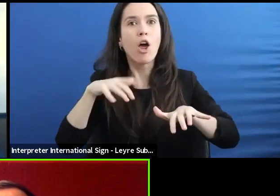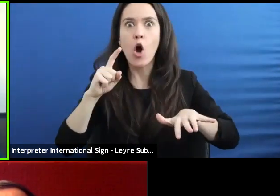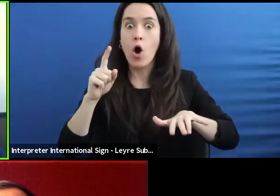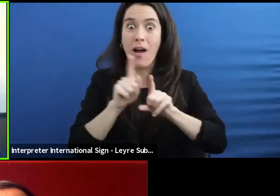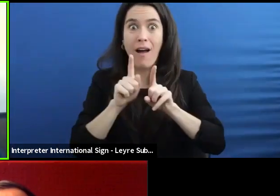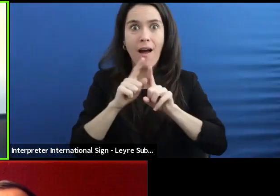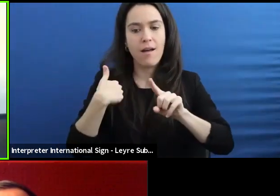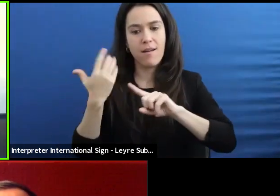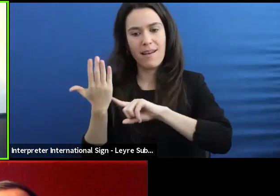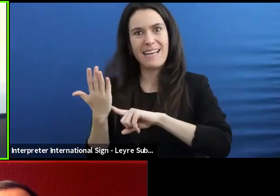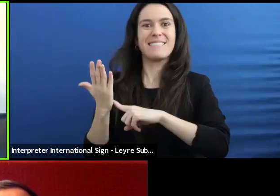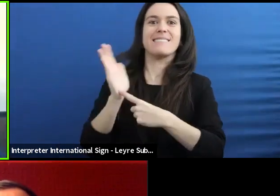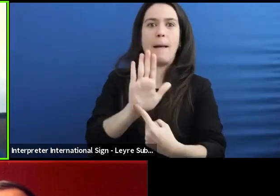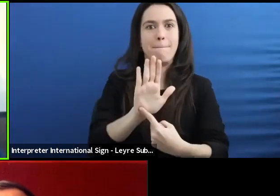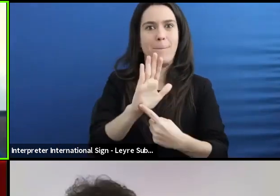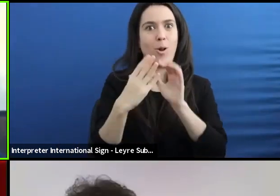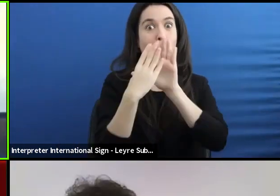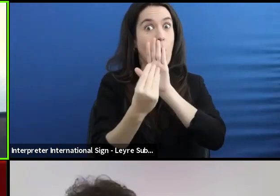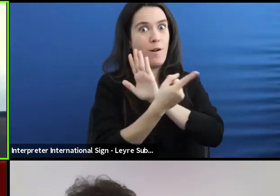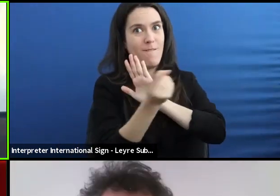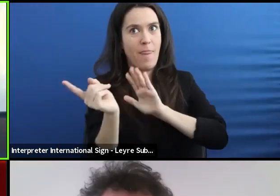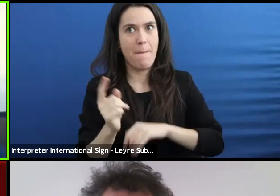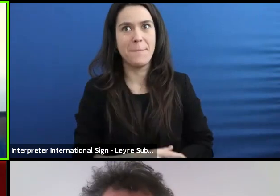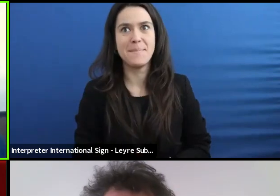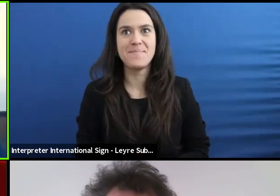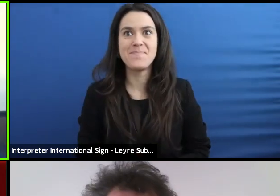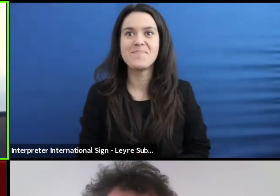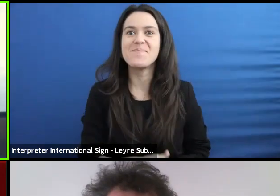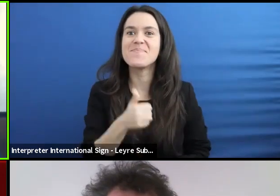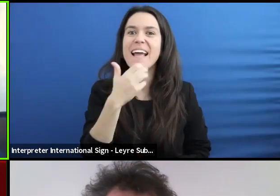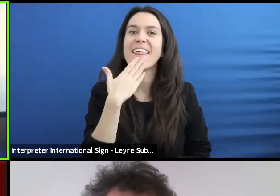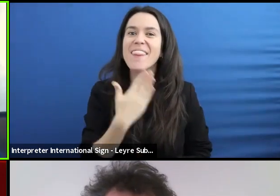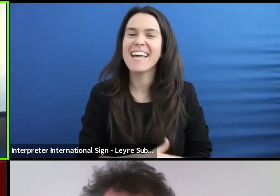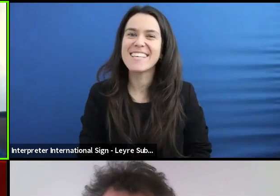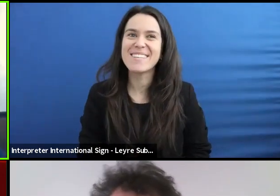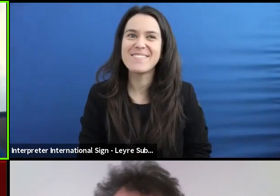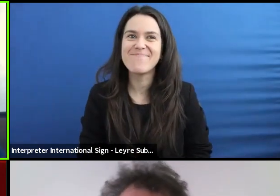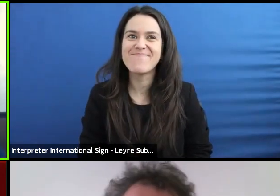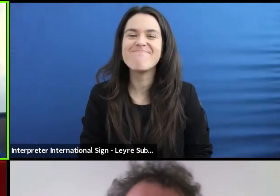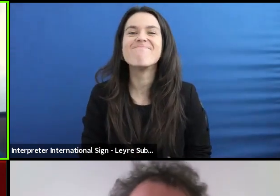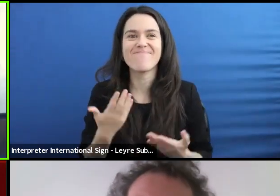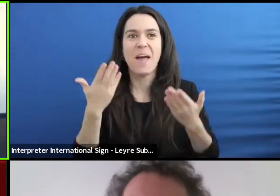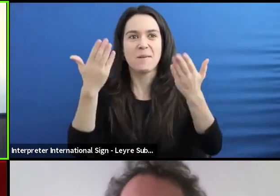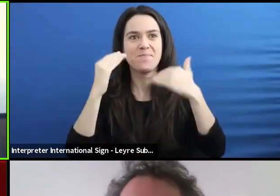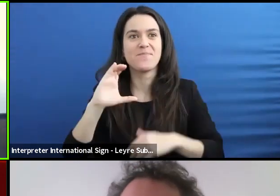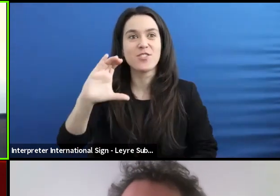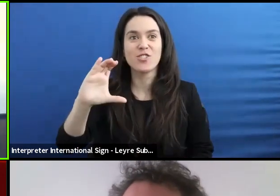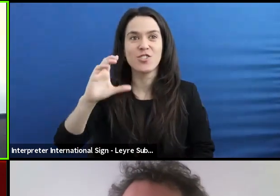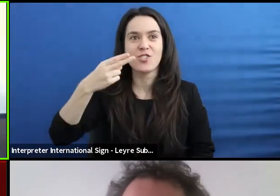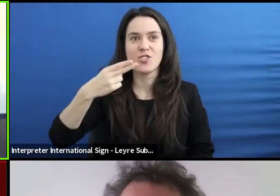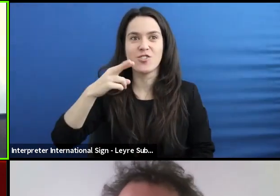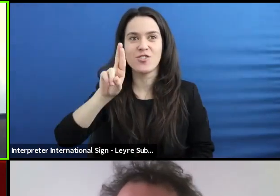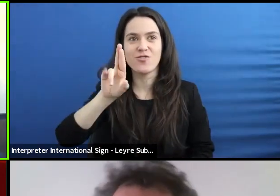Okay, thank you. I'll come back to you later. But we move on to Christos, to Athens,